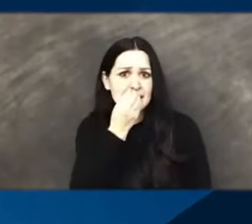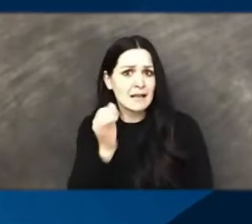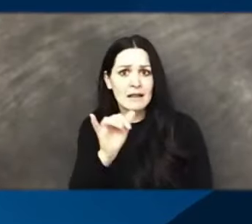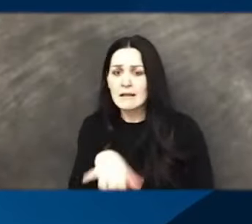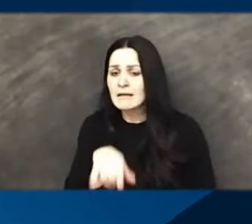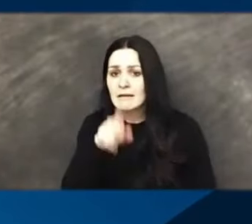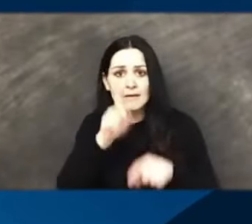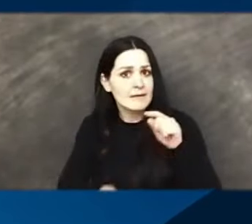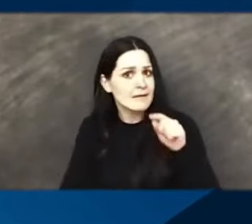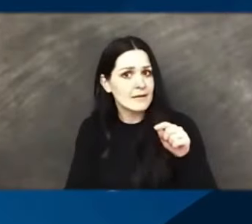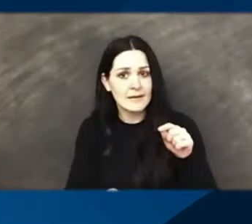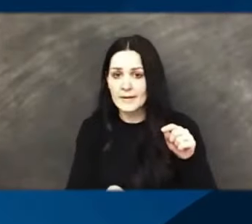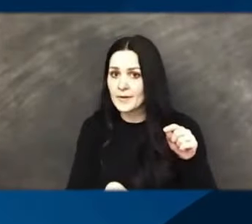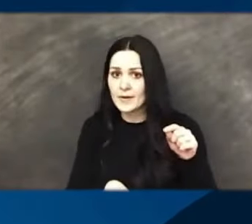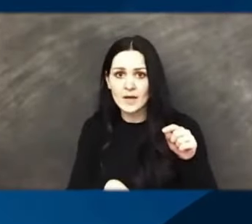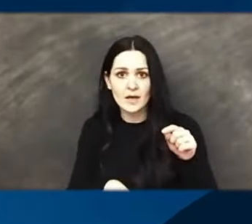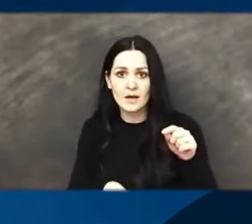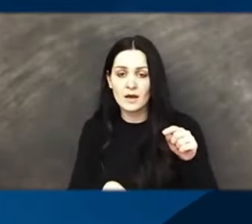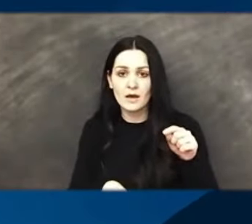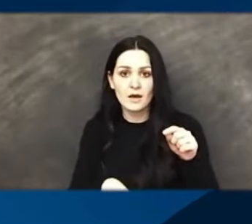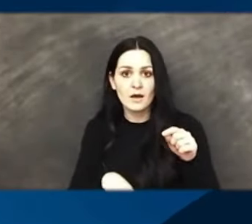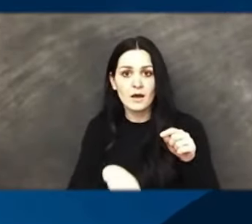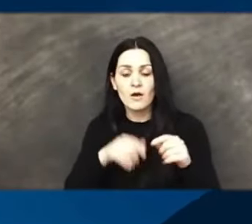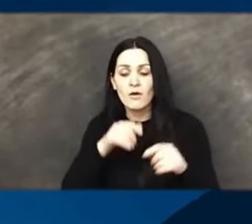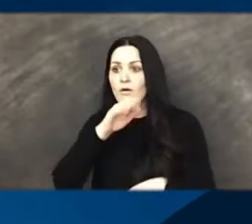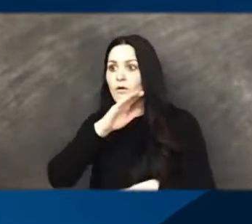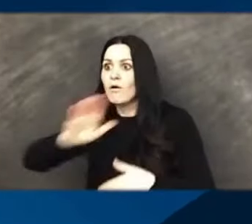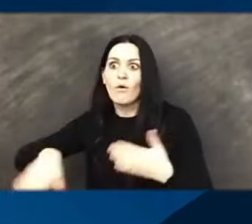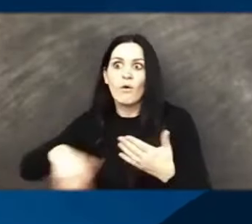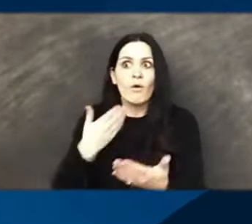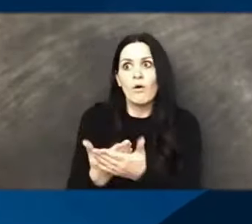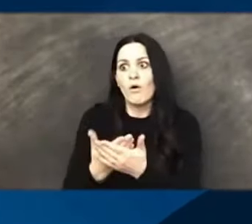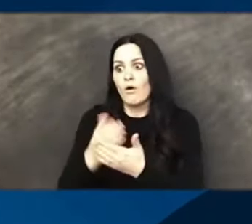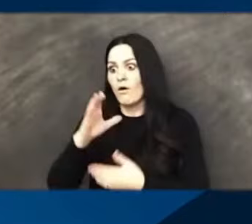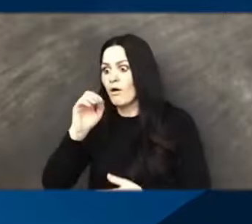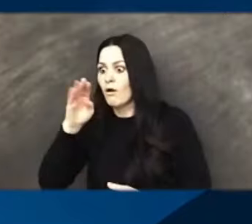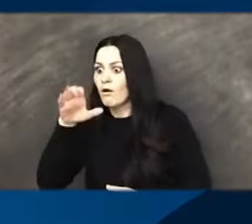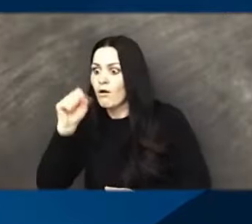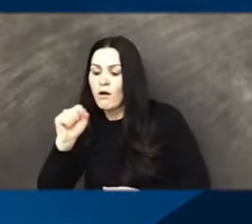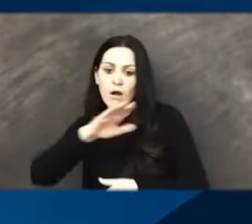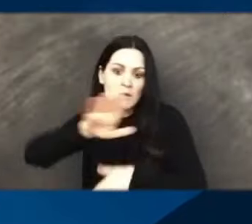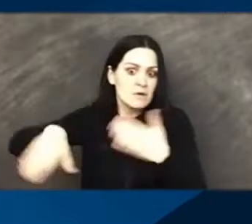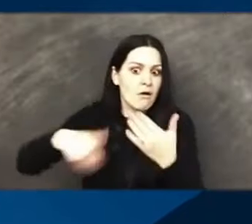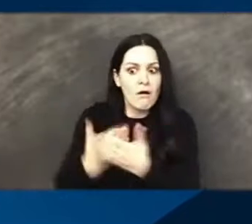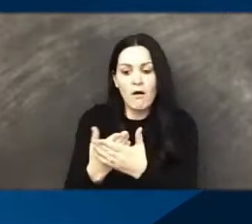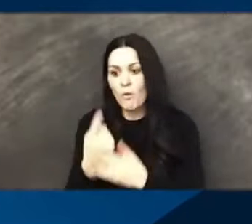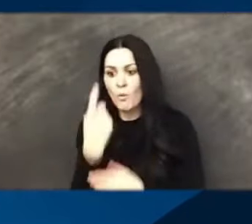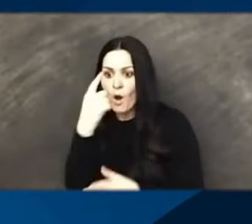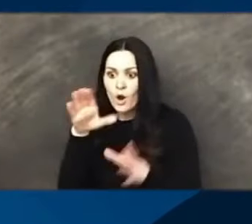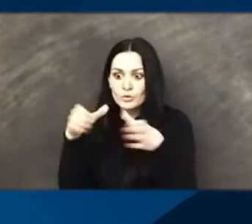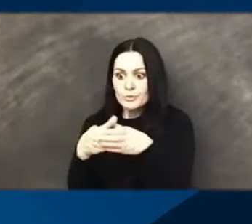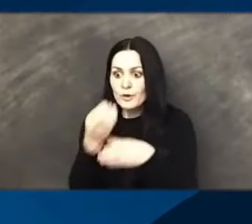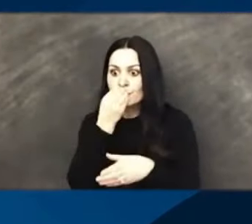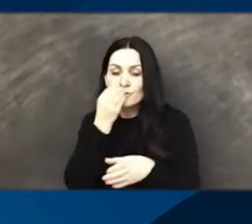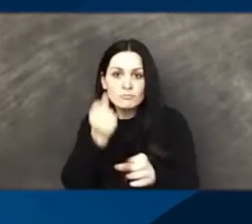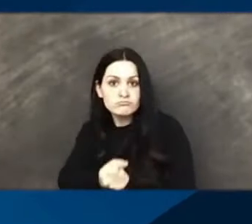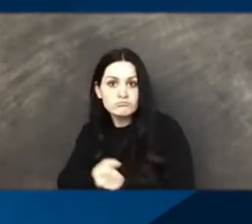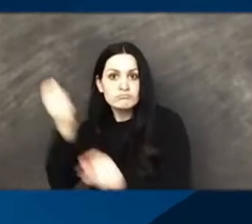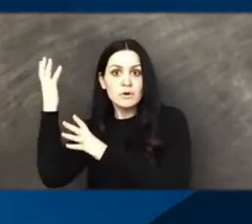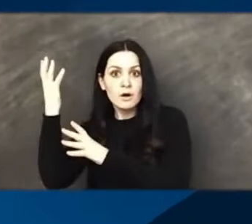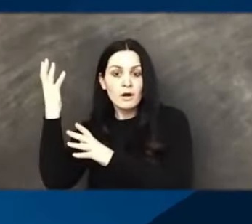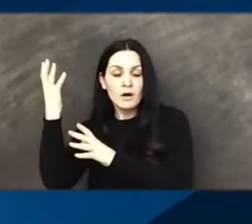most people to entirely cut a whole food group out of their diet and stick with that over the long